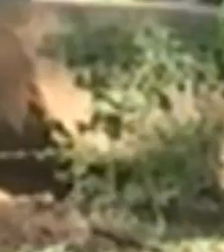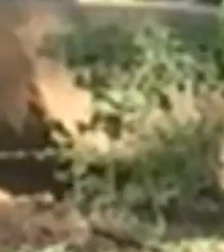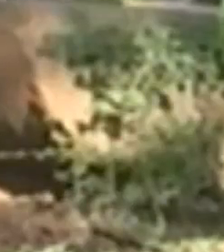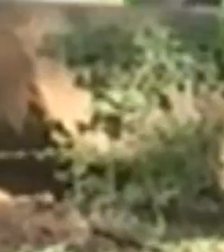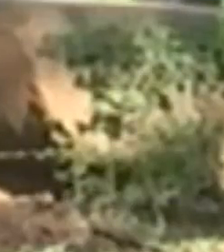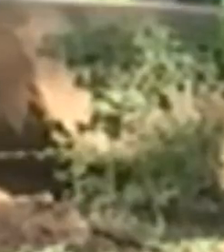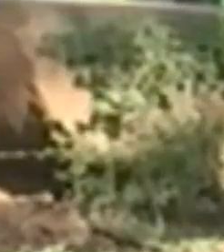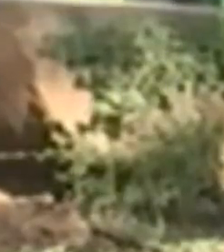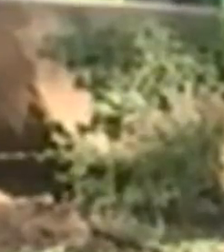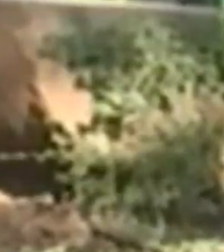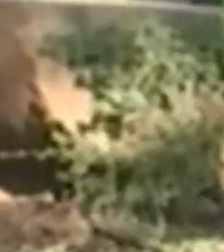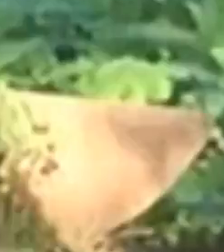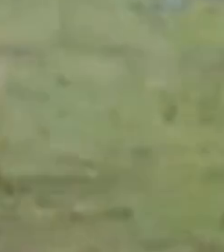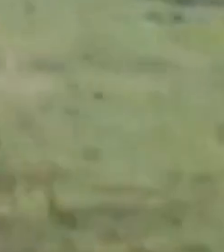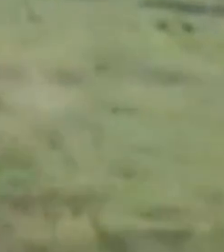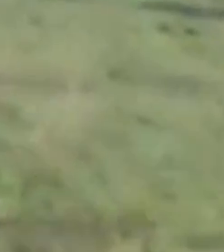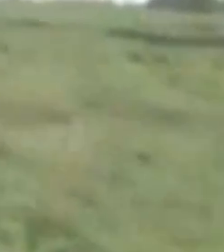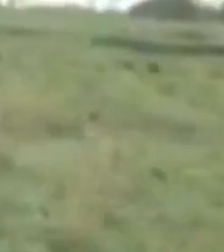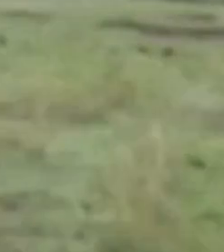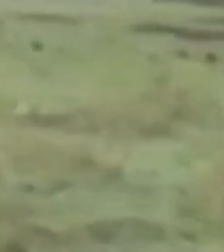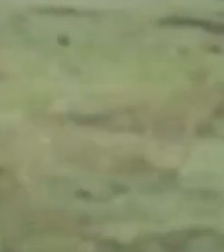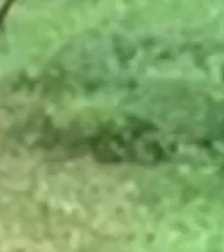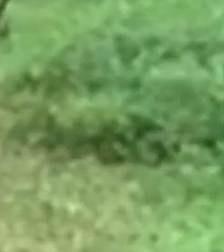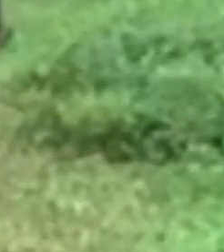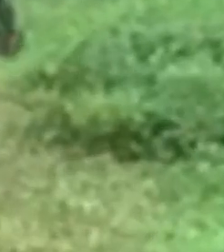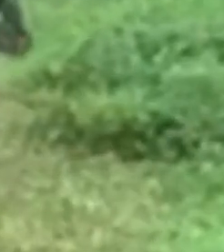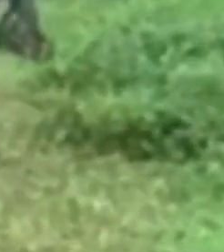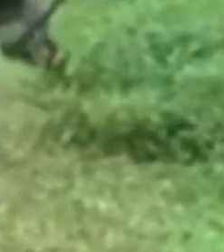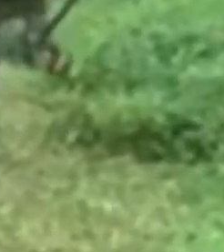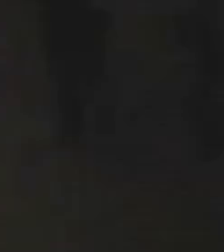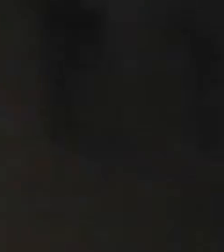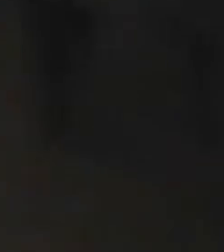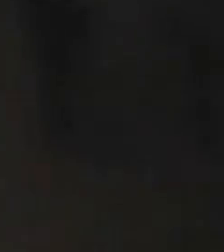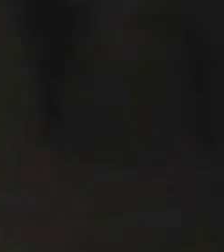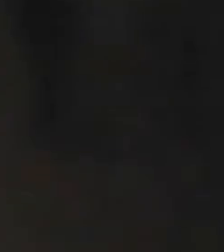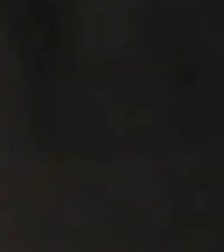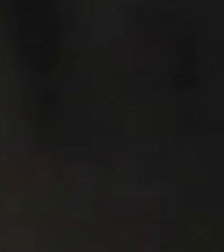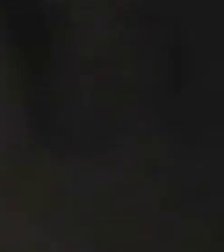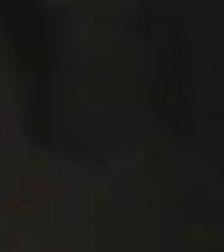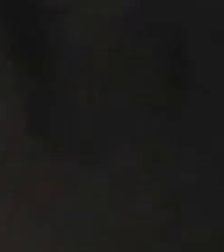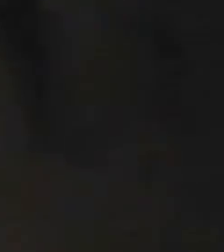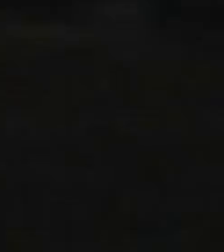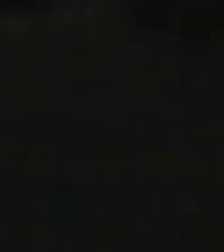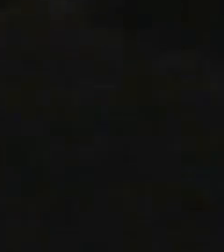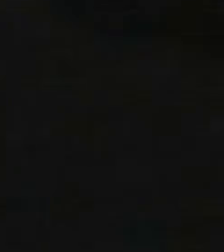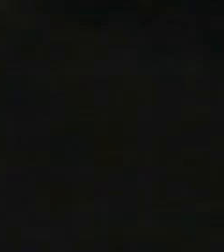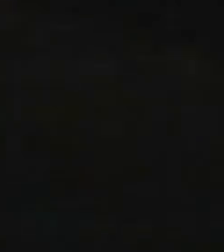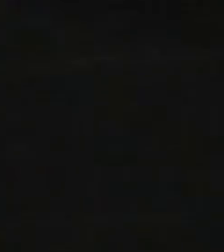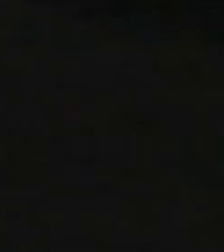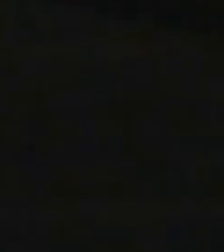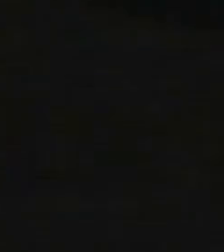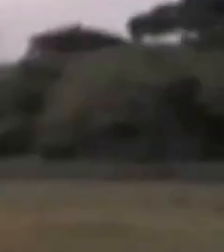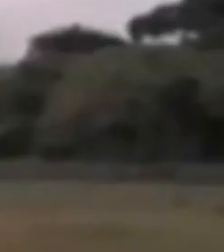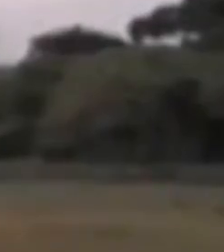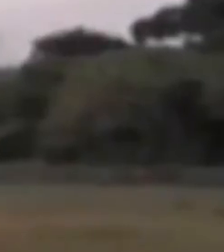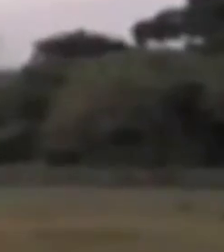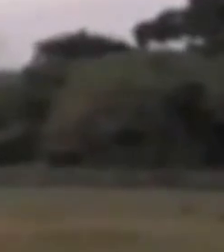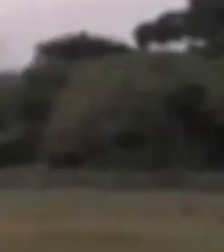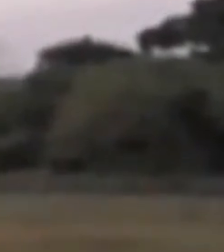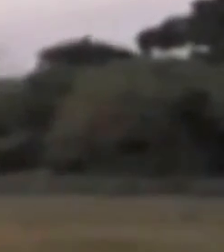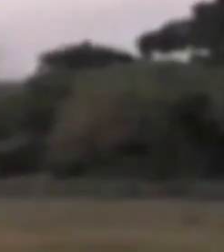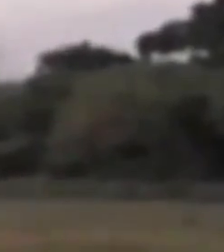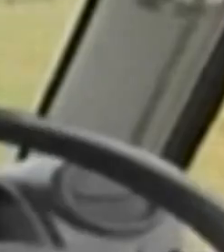At times, we look back just how we got here and where we might be going. And